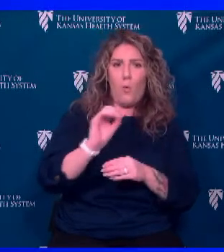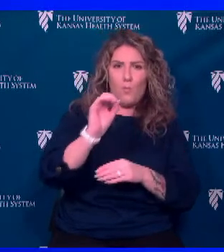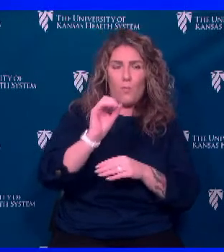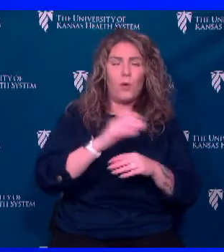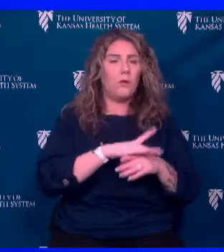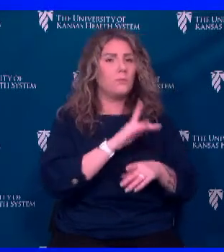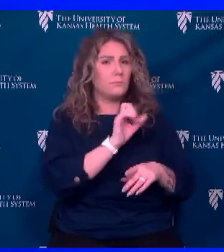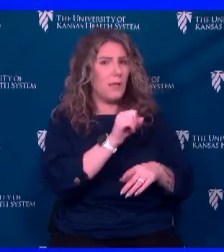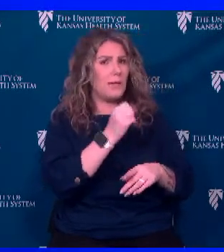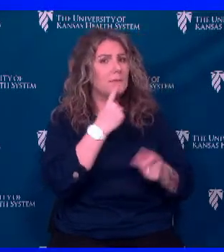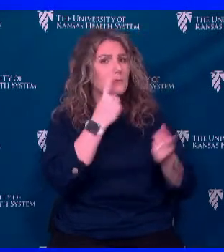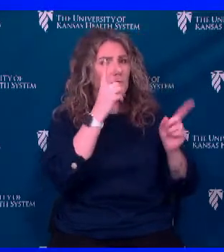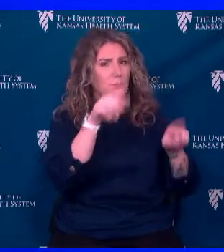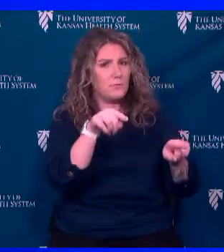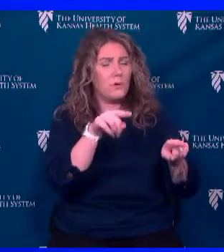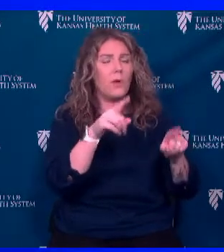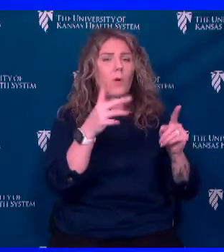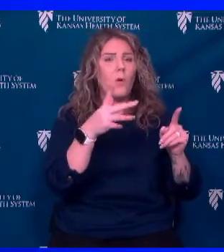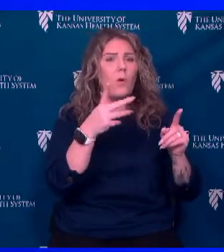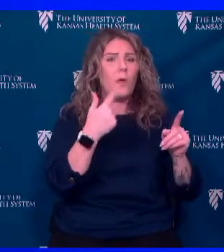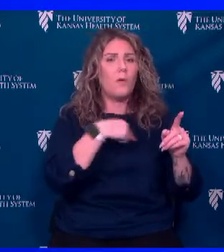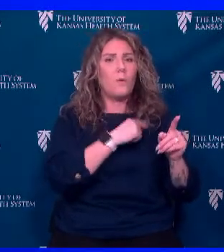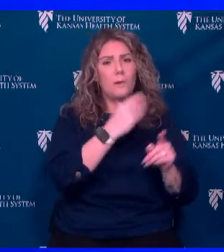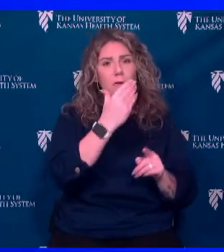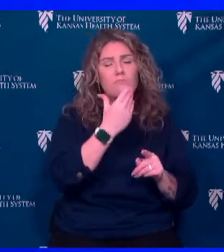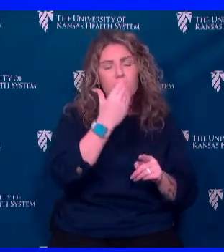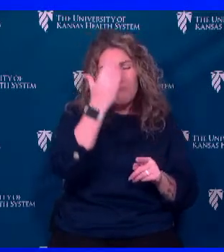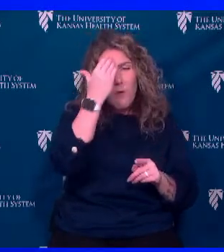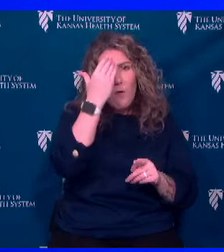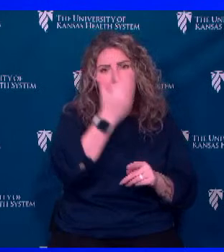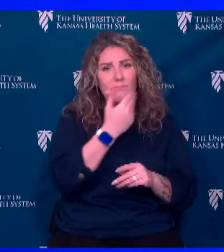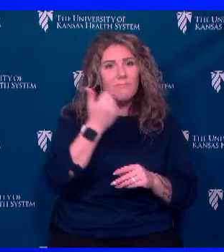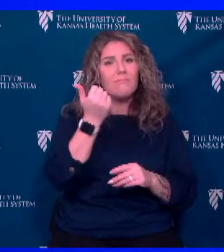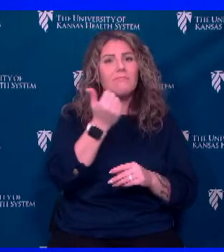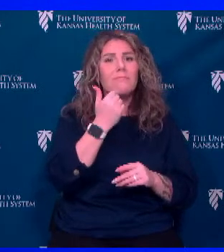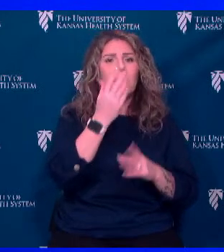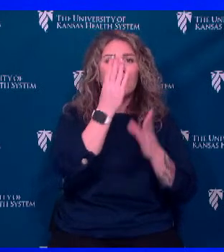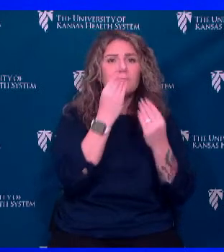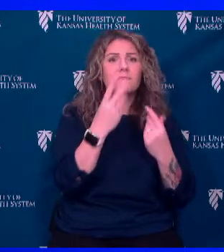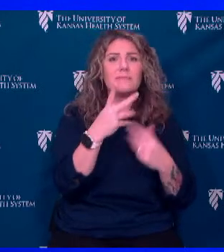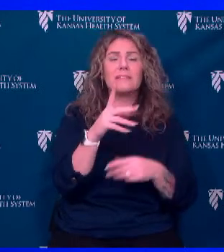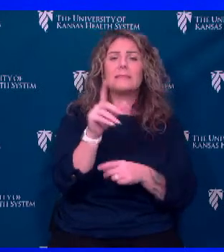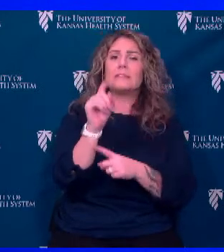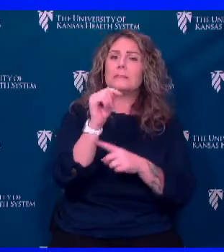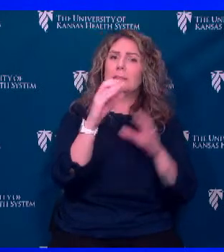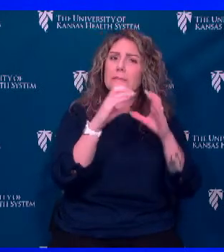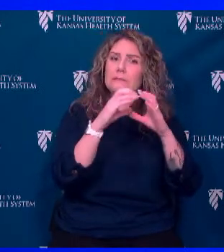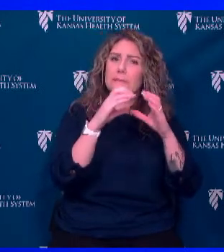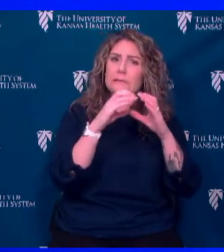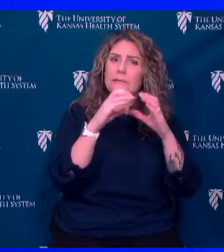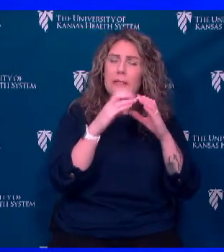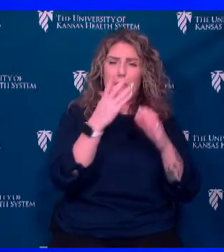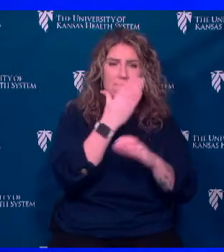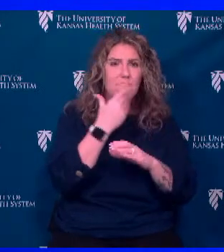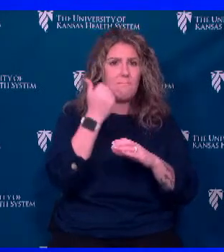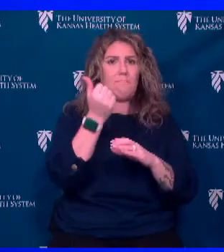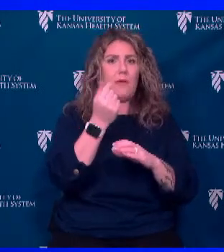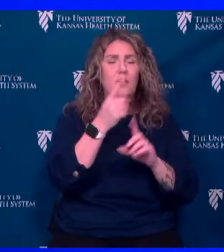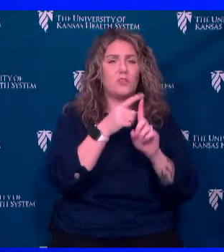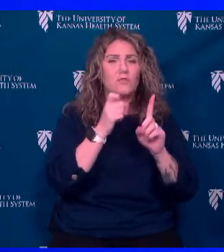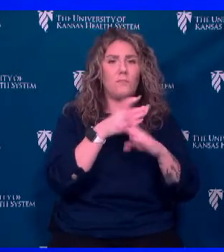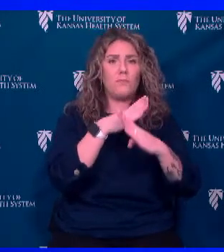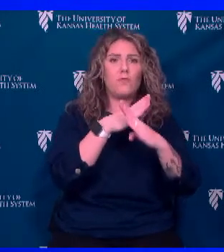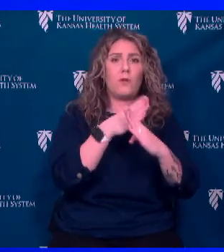would agree. Again, what we do know, the best available data right now is for that T-cell immunity, meaning that best immunity to protect you from